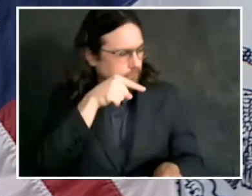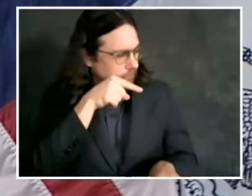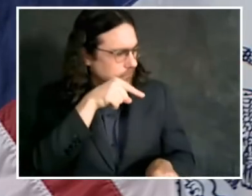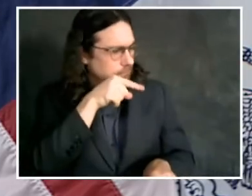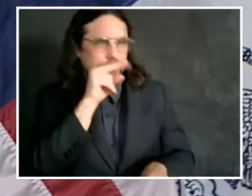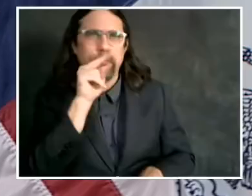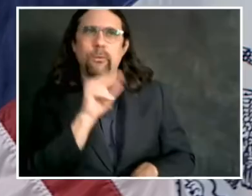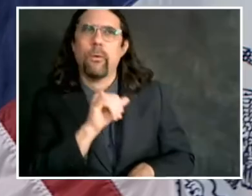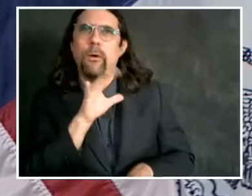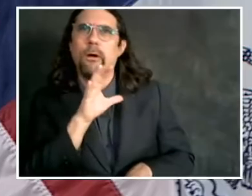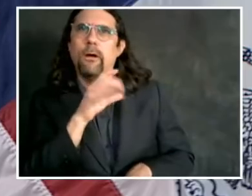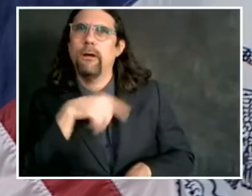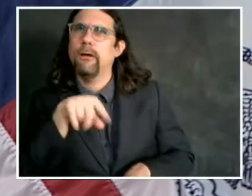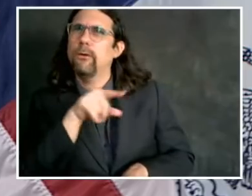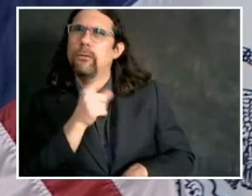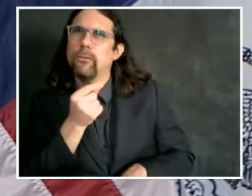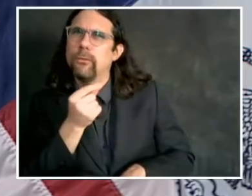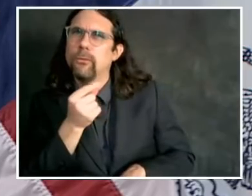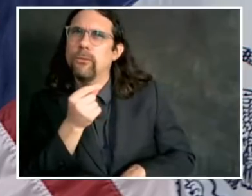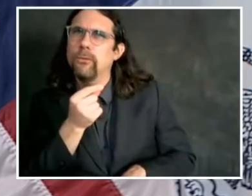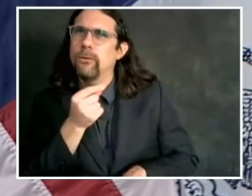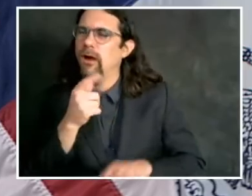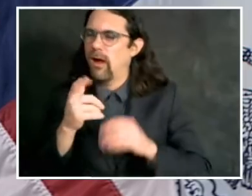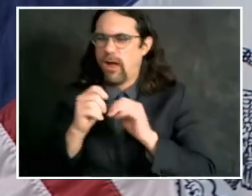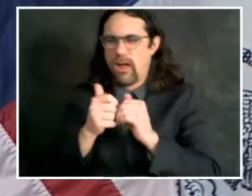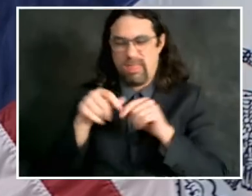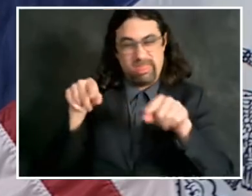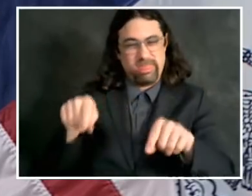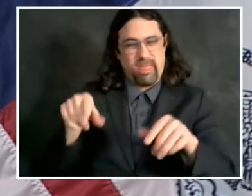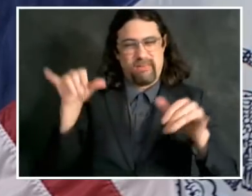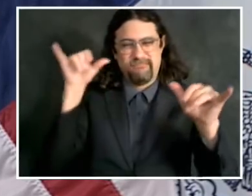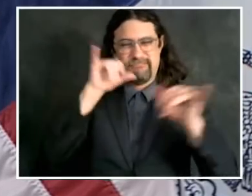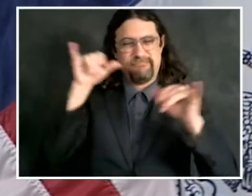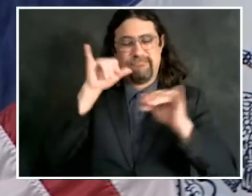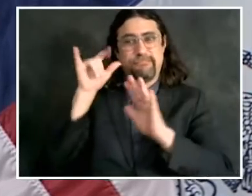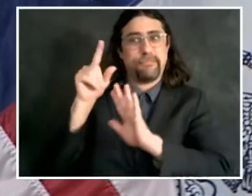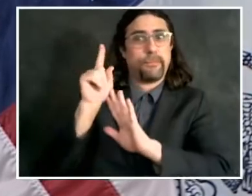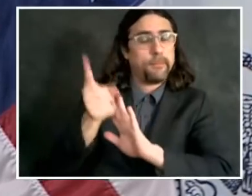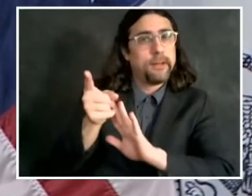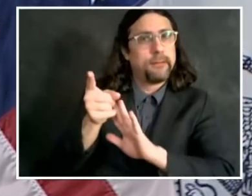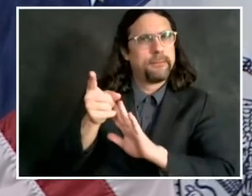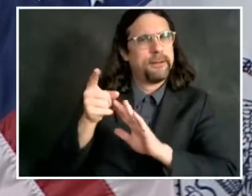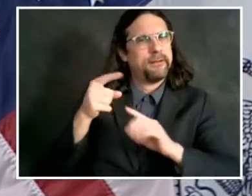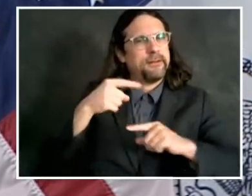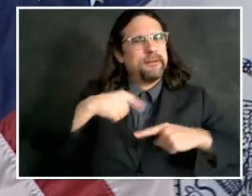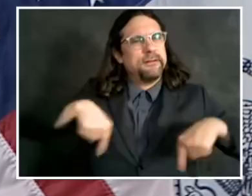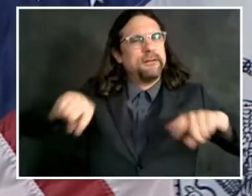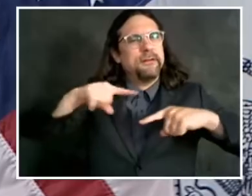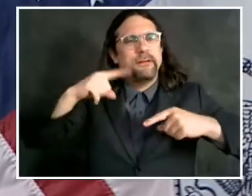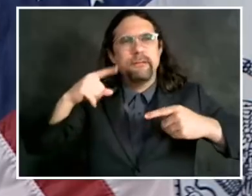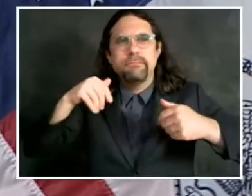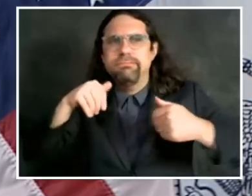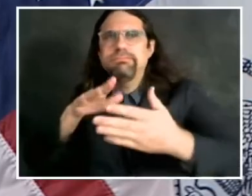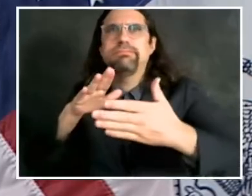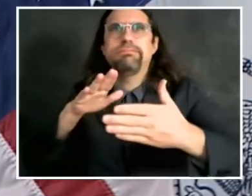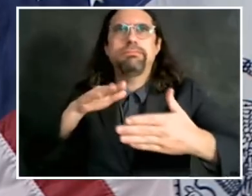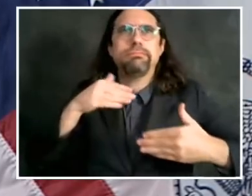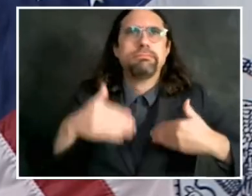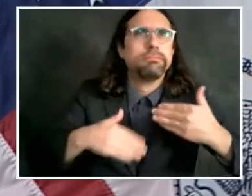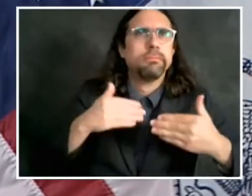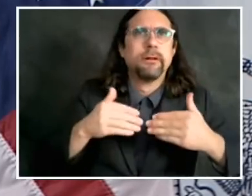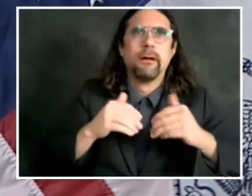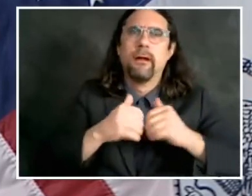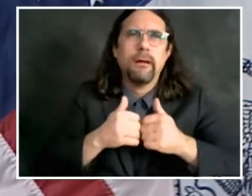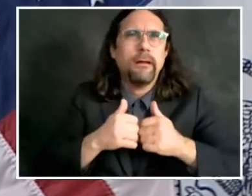to put it will be New Yorkers found a way. Through thick and thin, no matter what was thrown at you, you found a